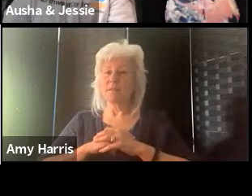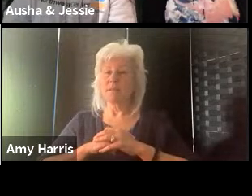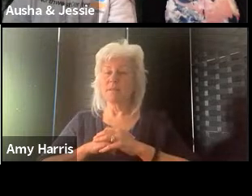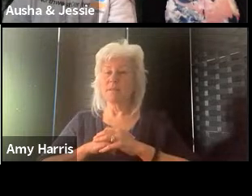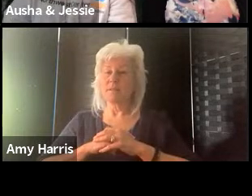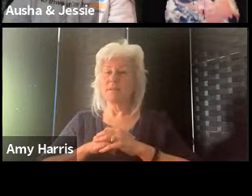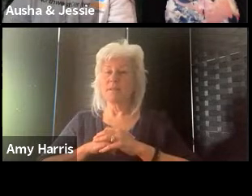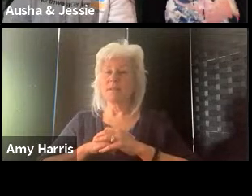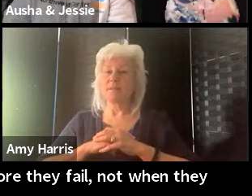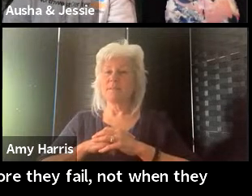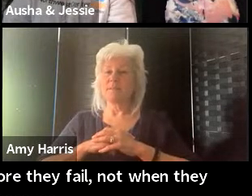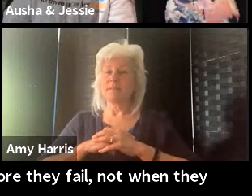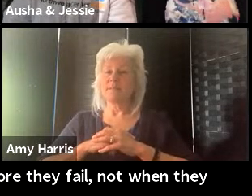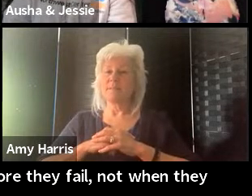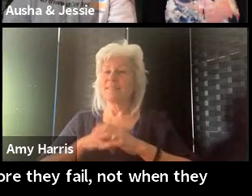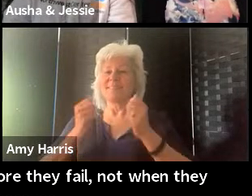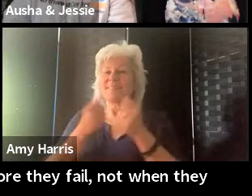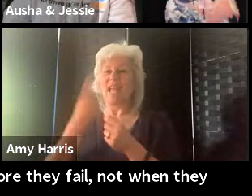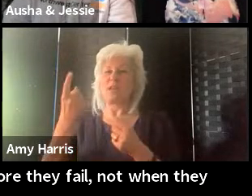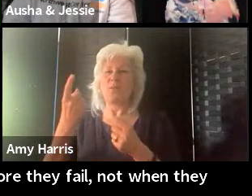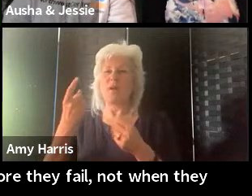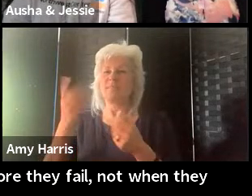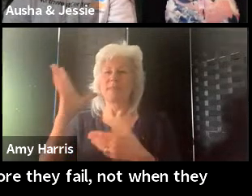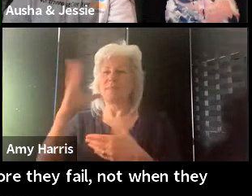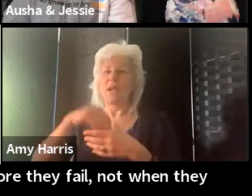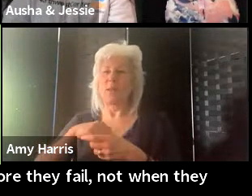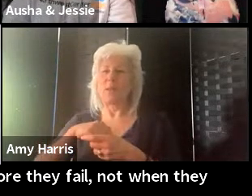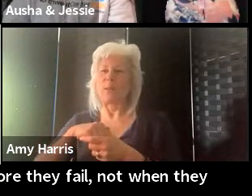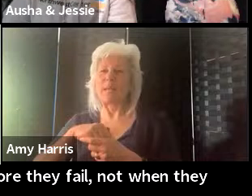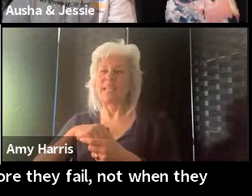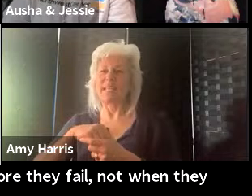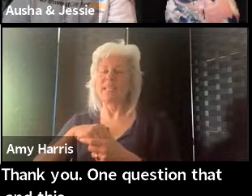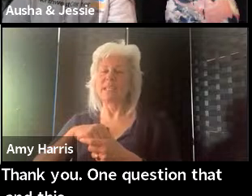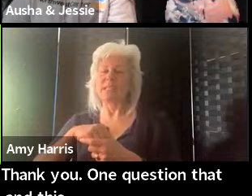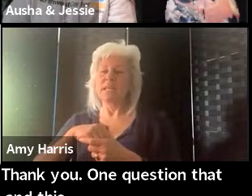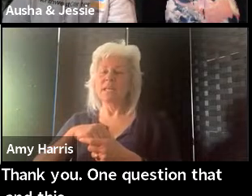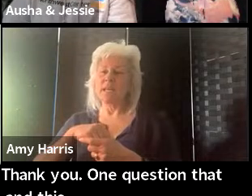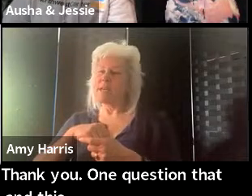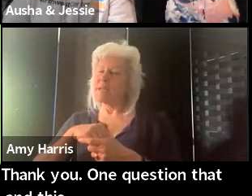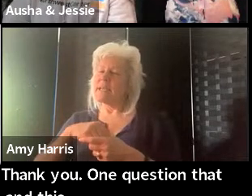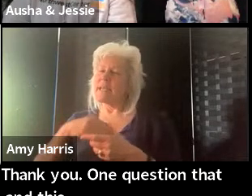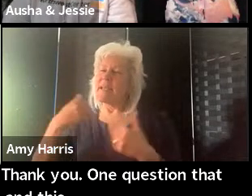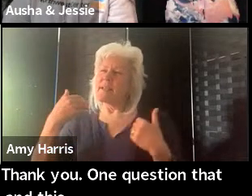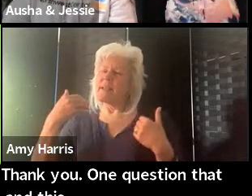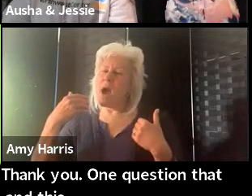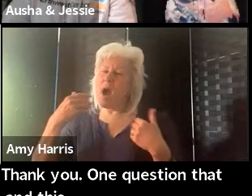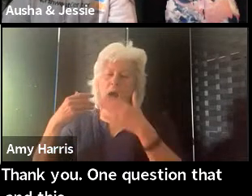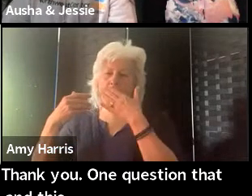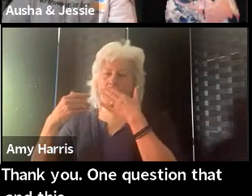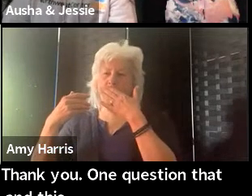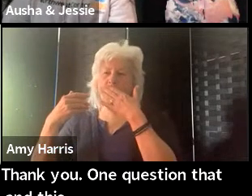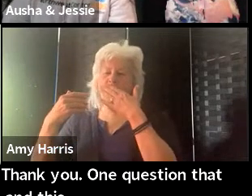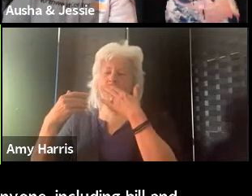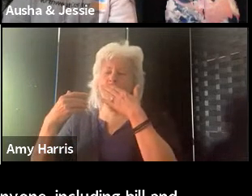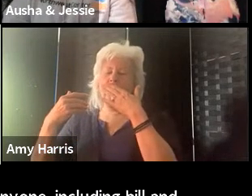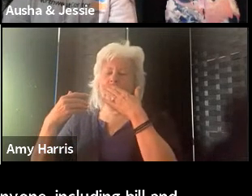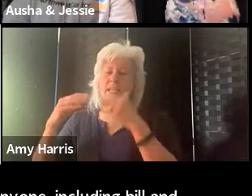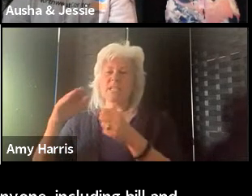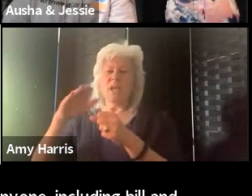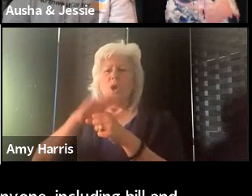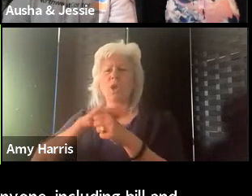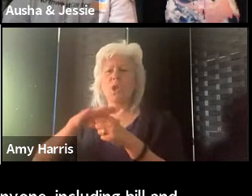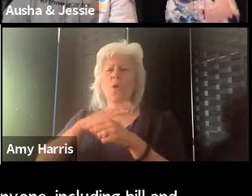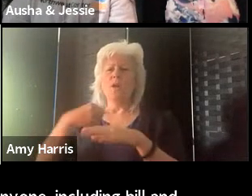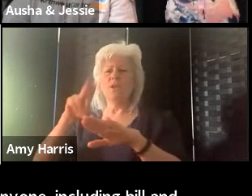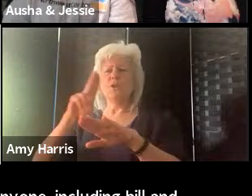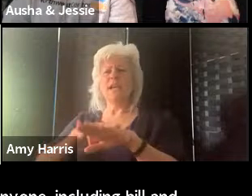Bill and Janet, is there any local or national legislation that's coming about